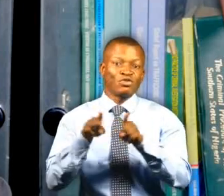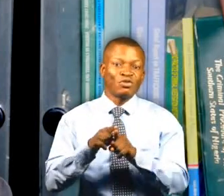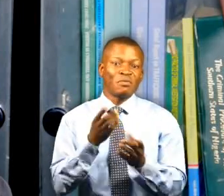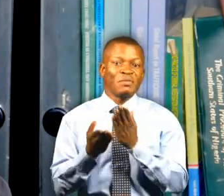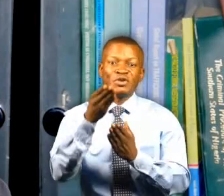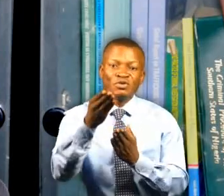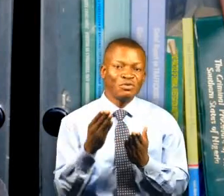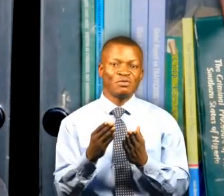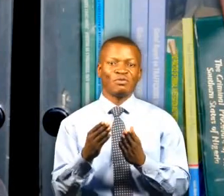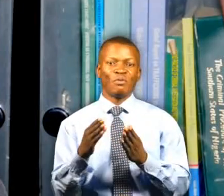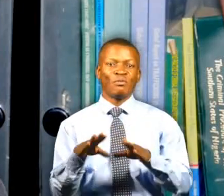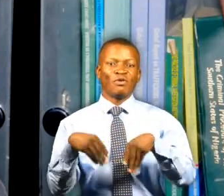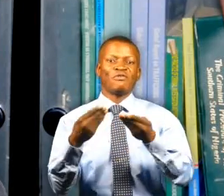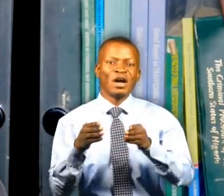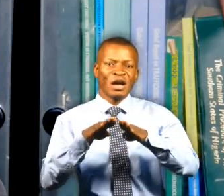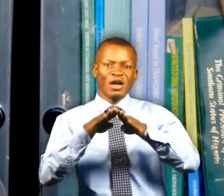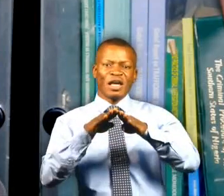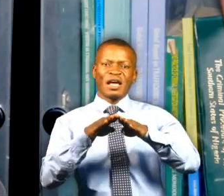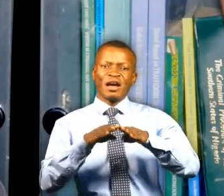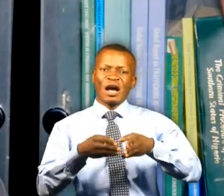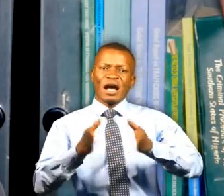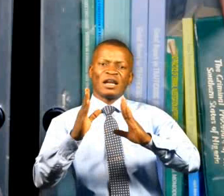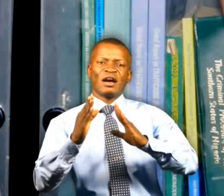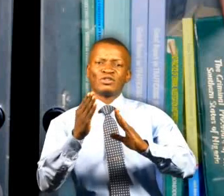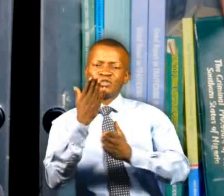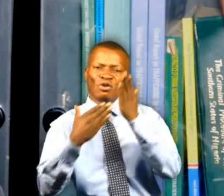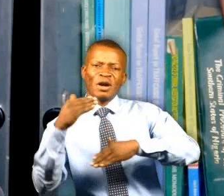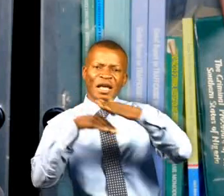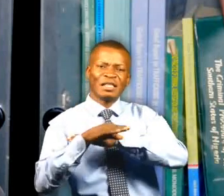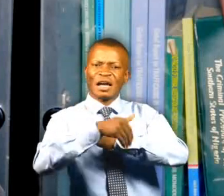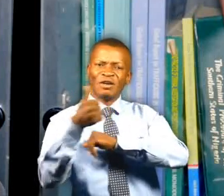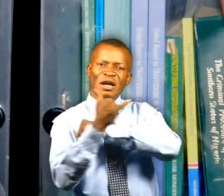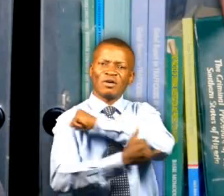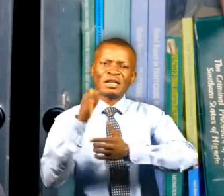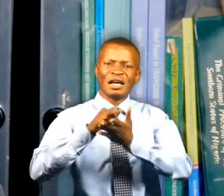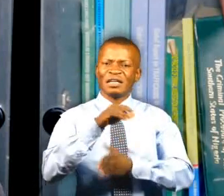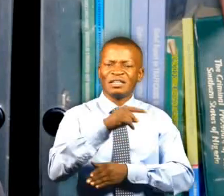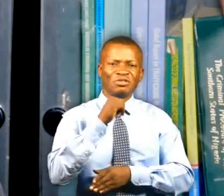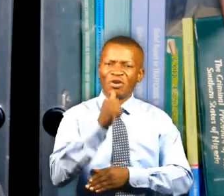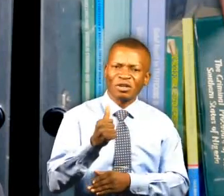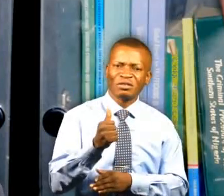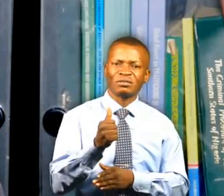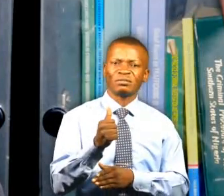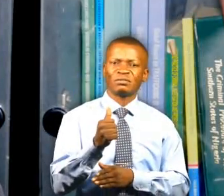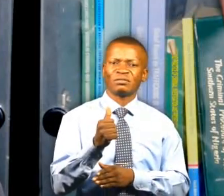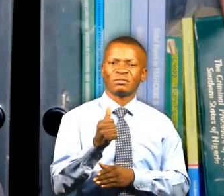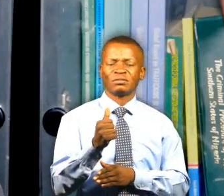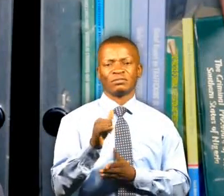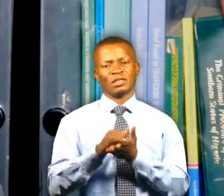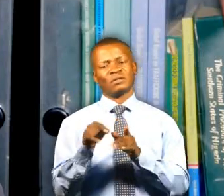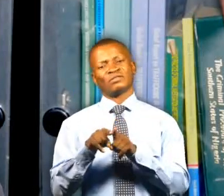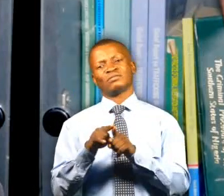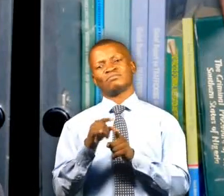if you procure the entry of a person into another country in which he is not a citizen, that one is